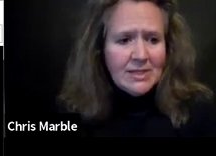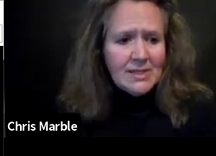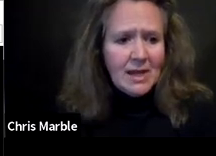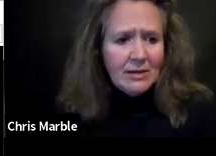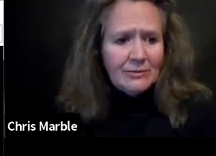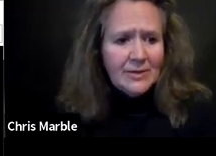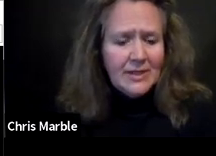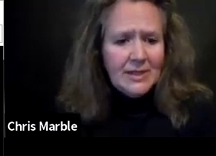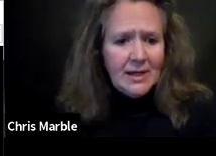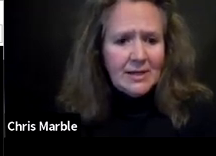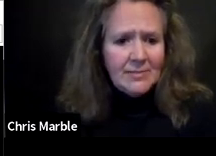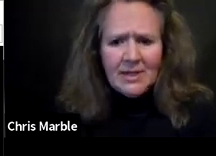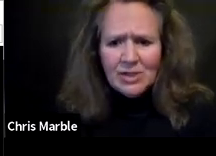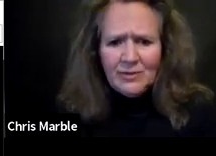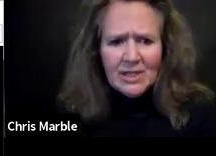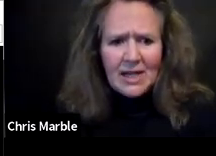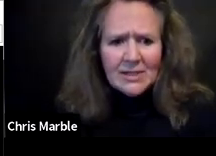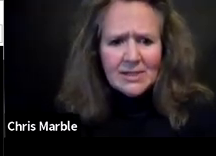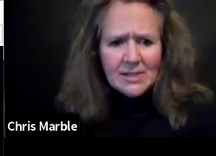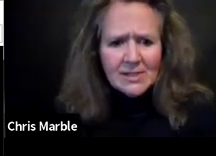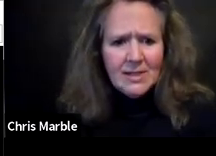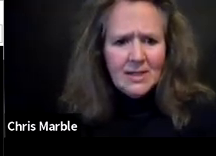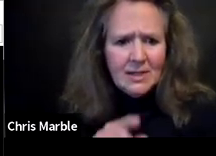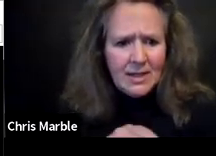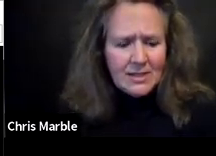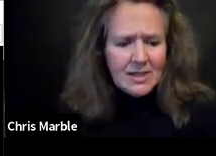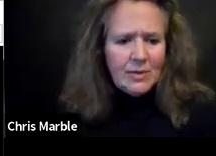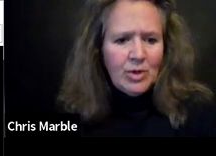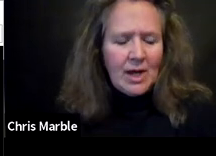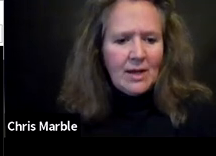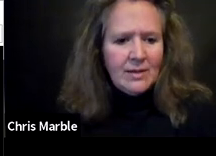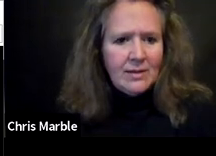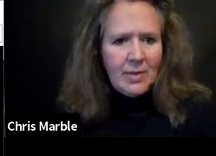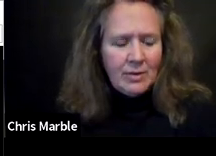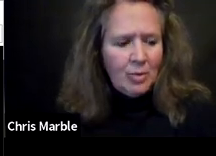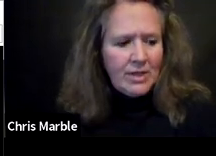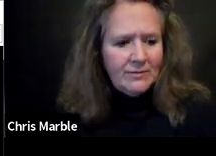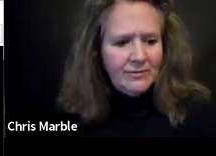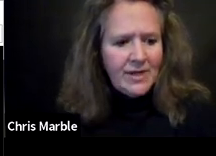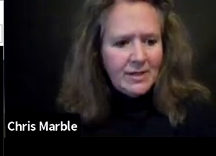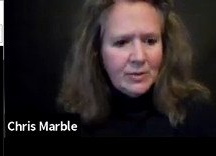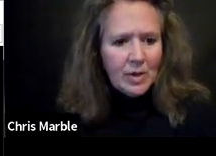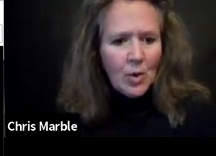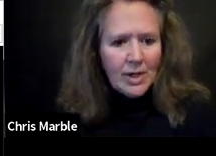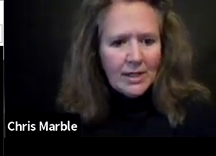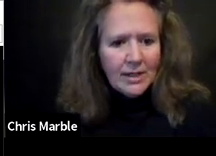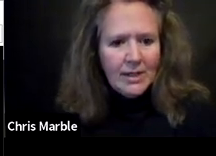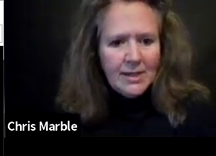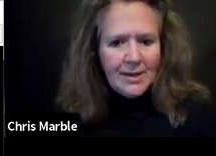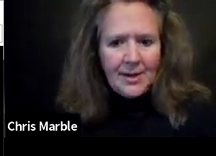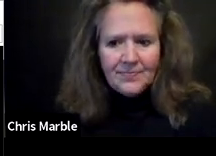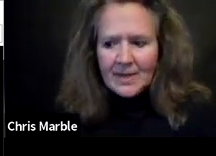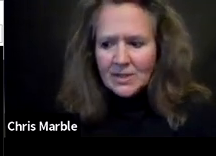PowerPoint itself. Um, I'm not sure if you can access the links that we put on the PowerPoint via the recording.